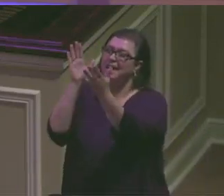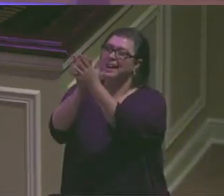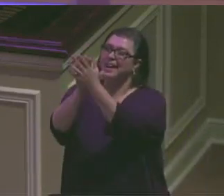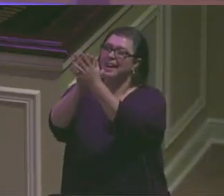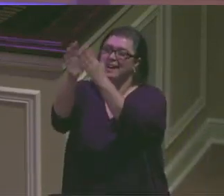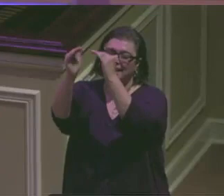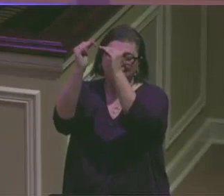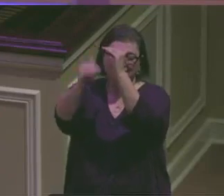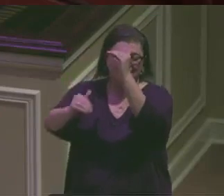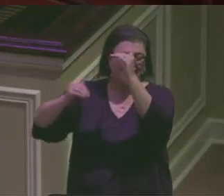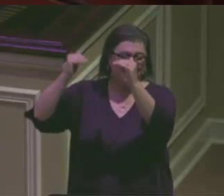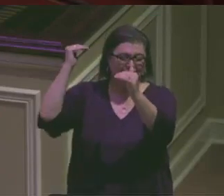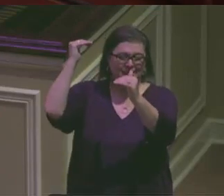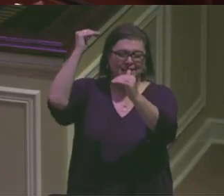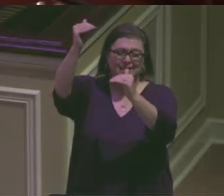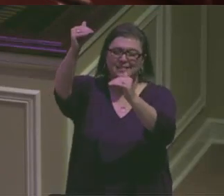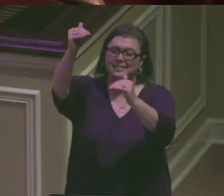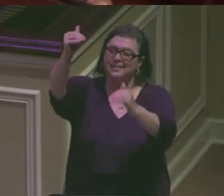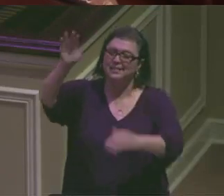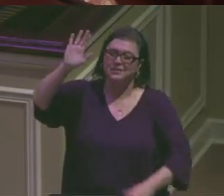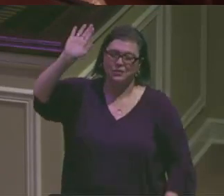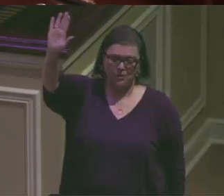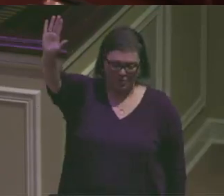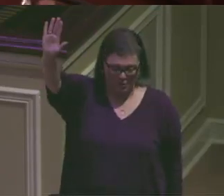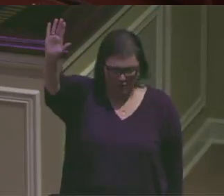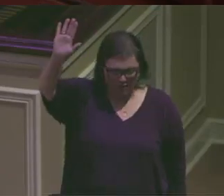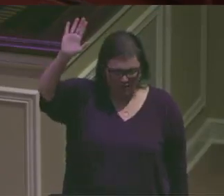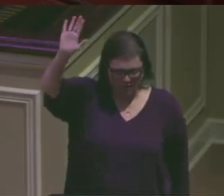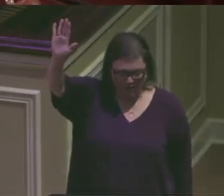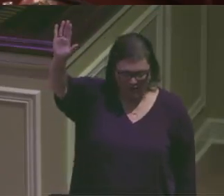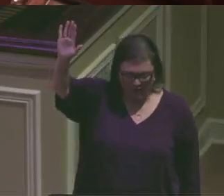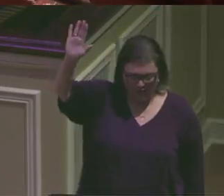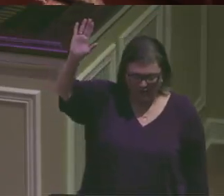highest praise is